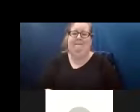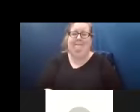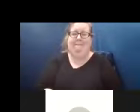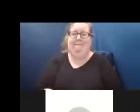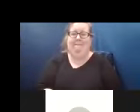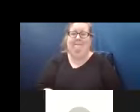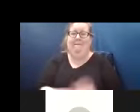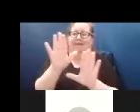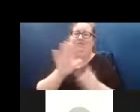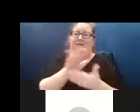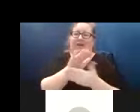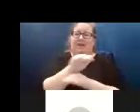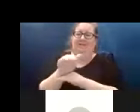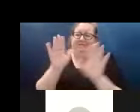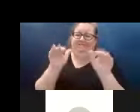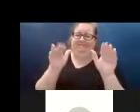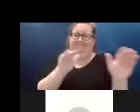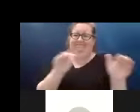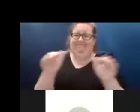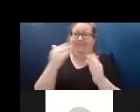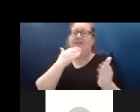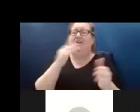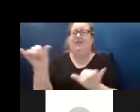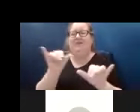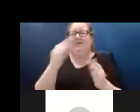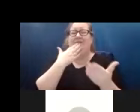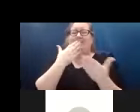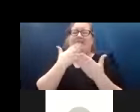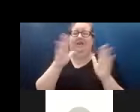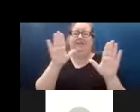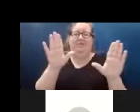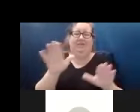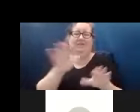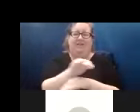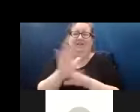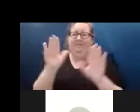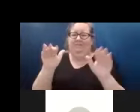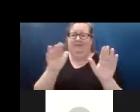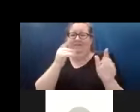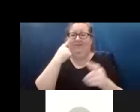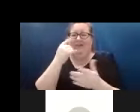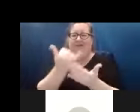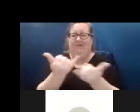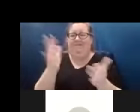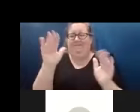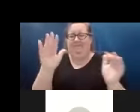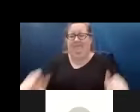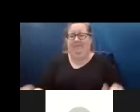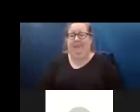Have a great evening. You too. Have a wonderful evening. All right. Bye for now. Bye.